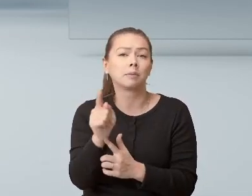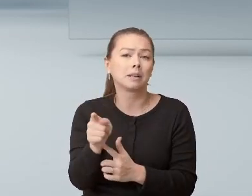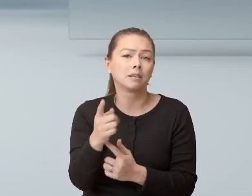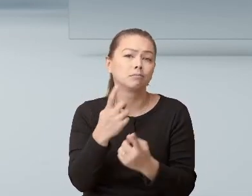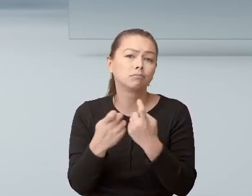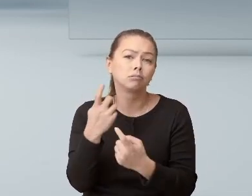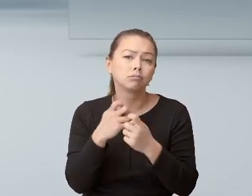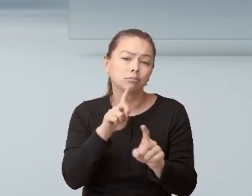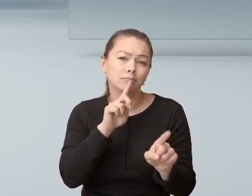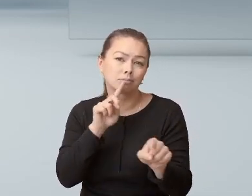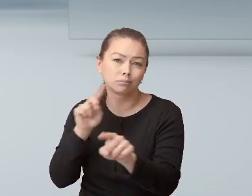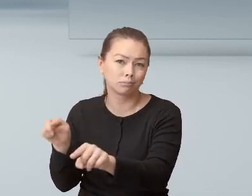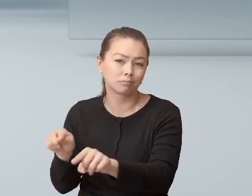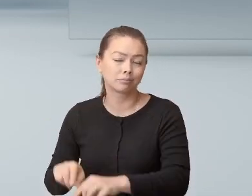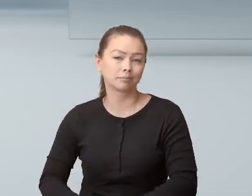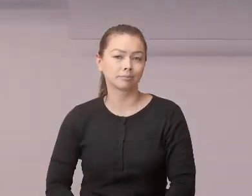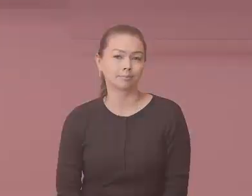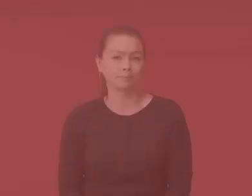Q&A that you have.